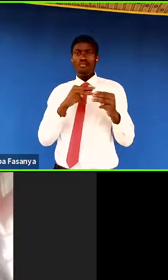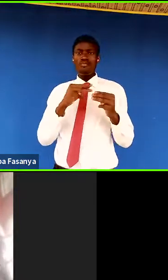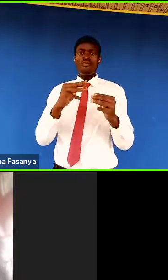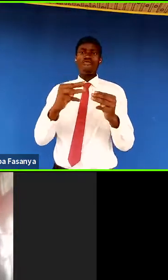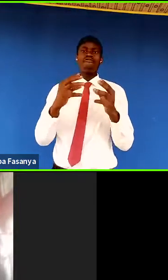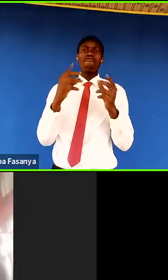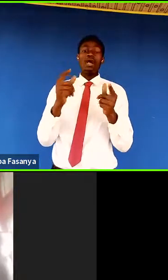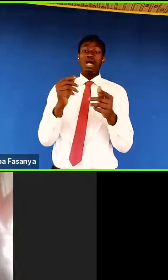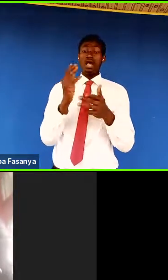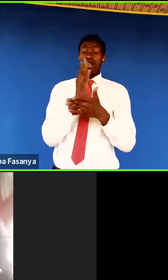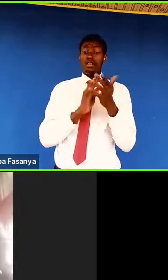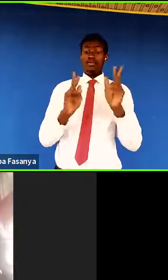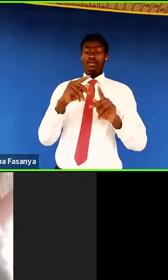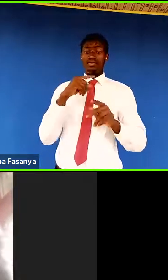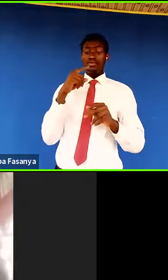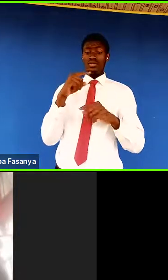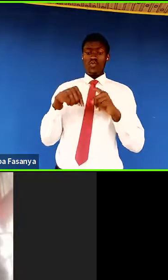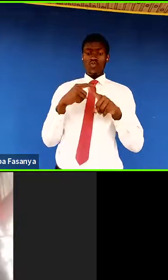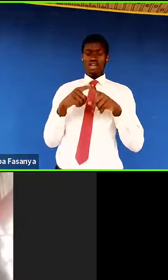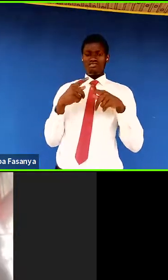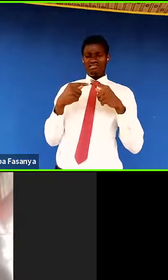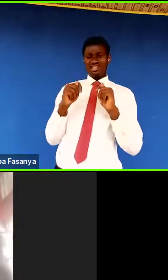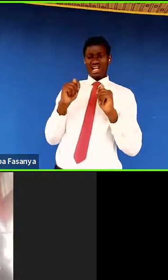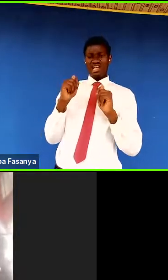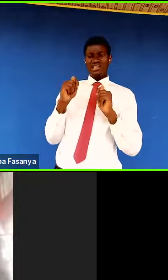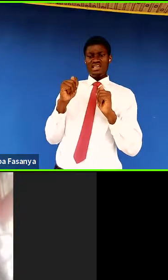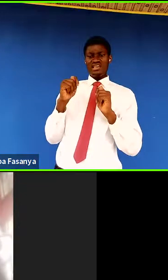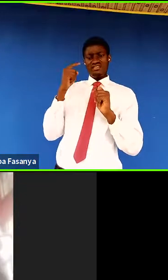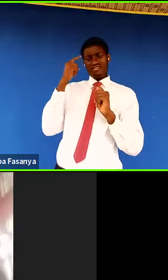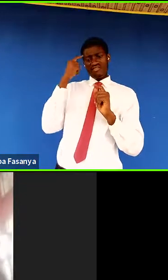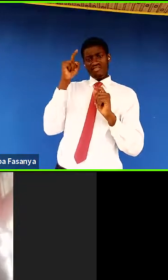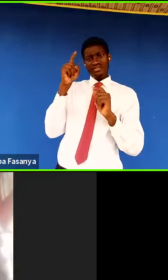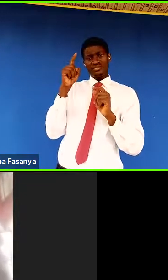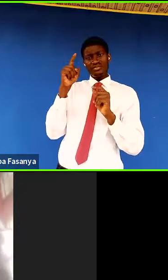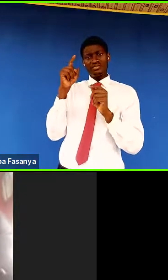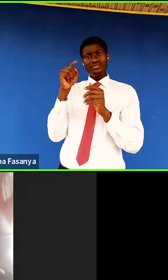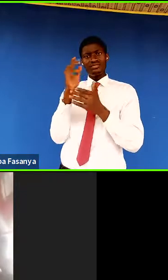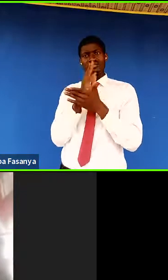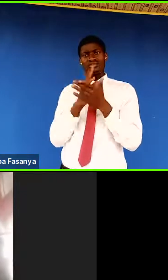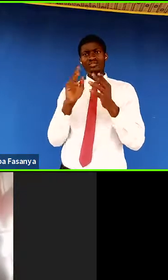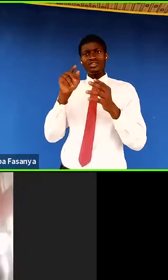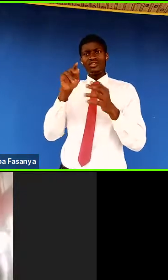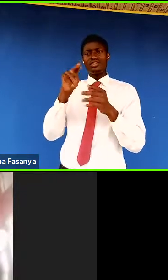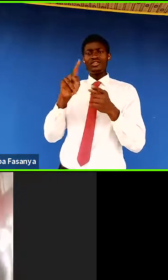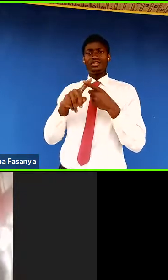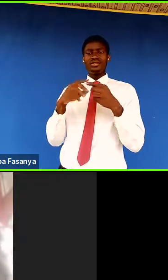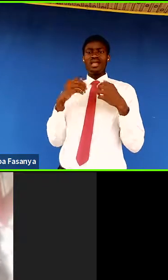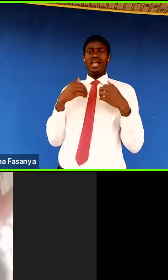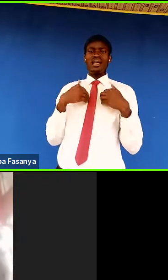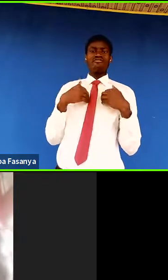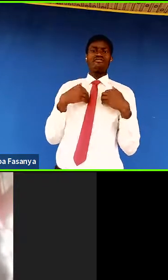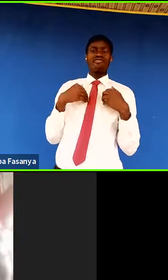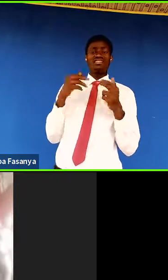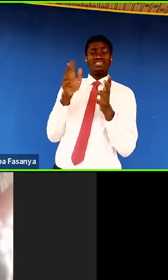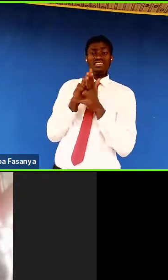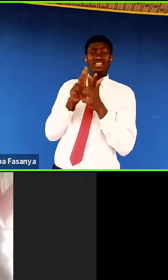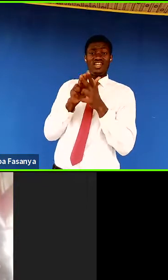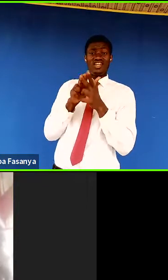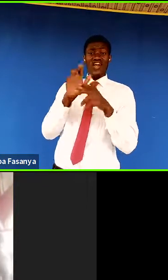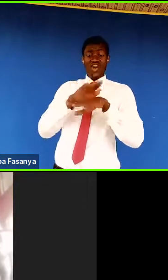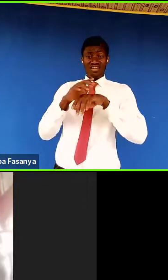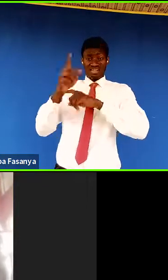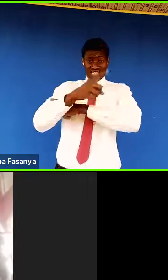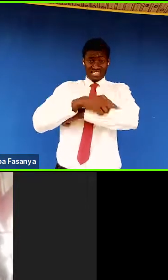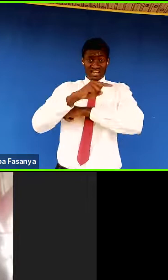trying for a particular gender, it's better to have intercourse on the day of ovulation. Now, the day of ovulation is actually